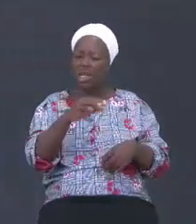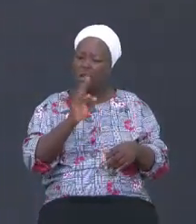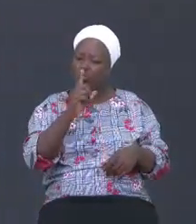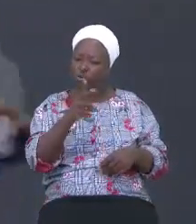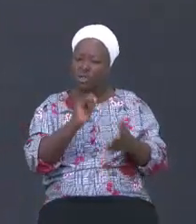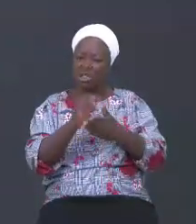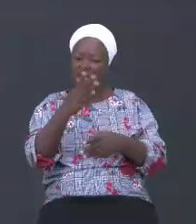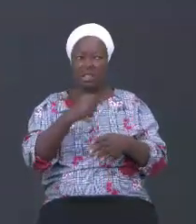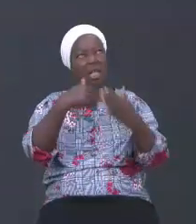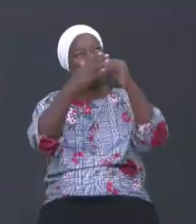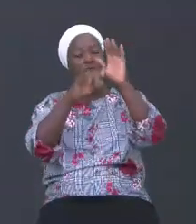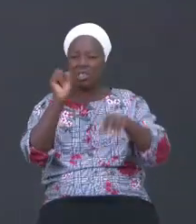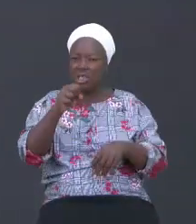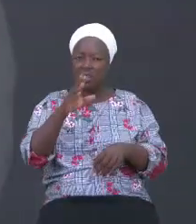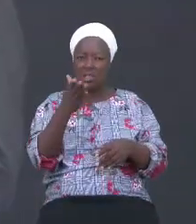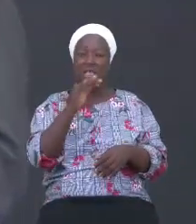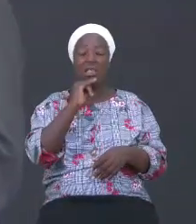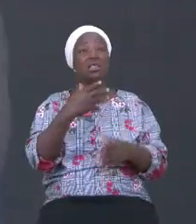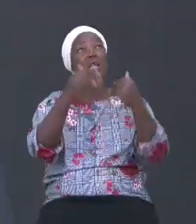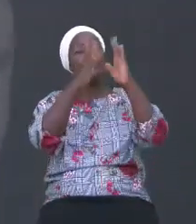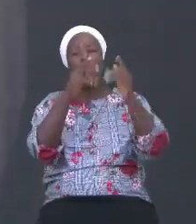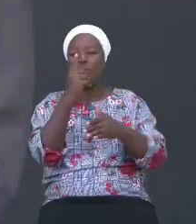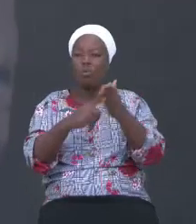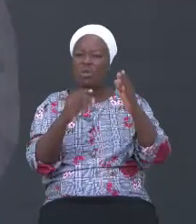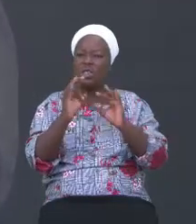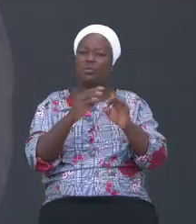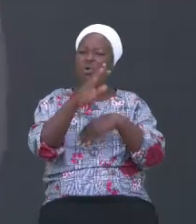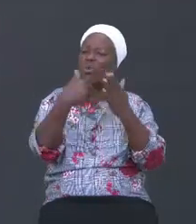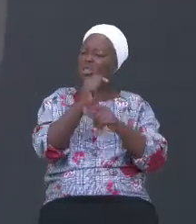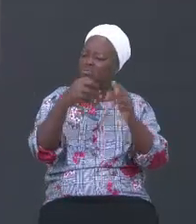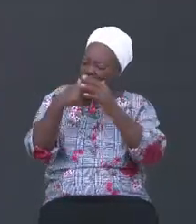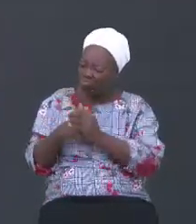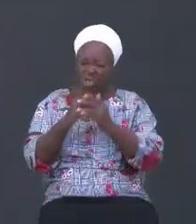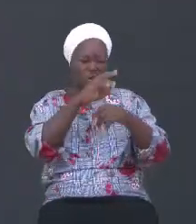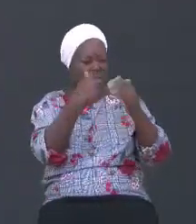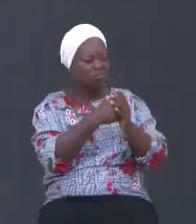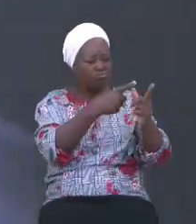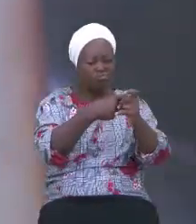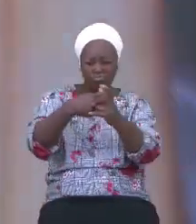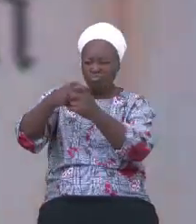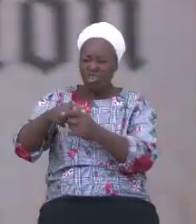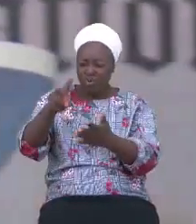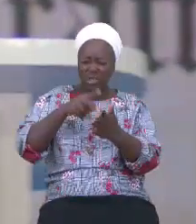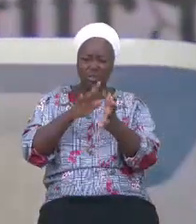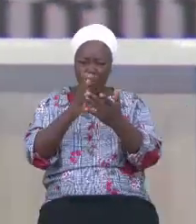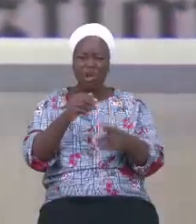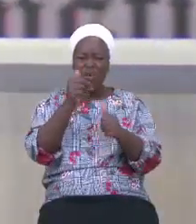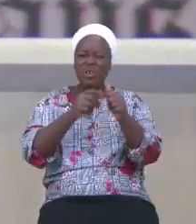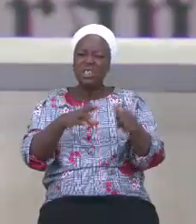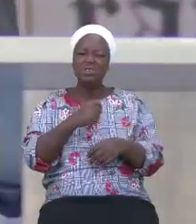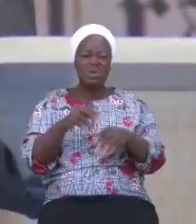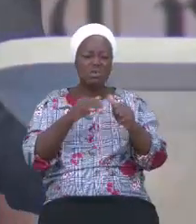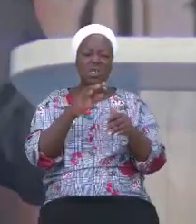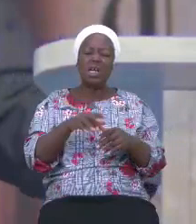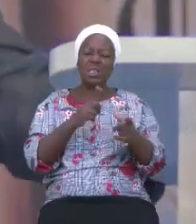is heaven. What if all the worship you're doing, running up and down, and then at last you discover there is no